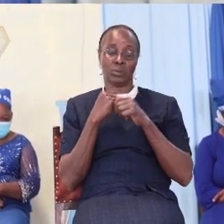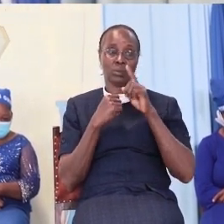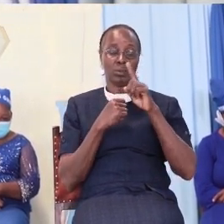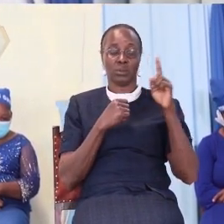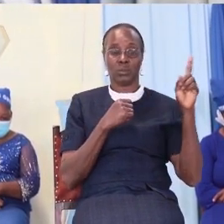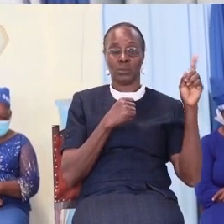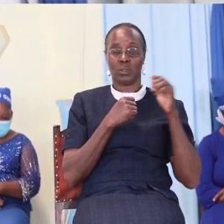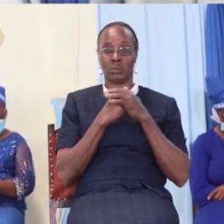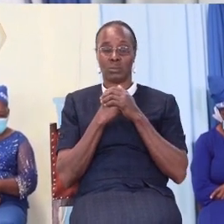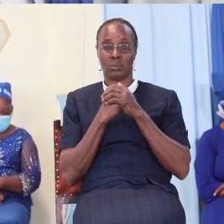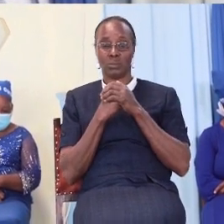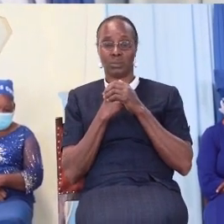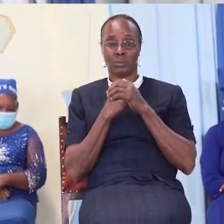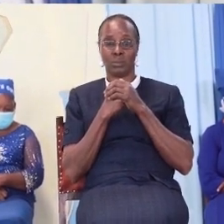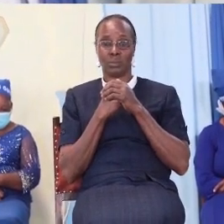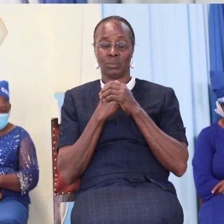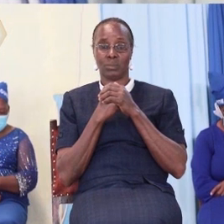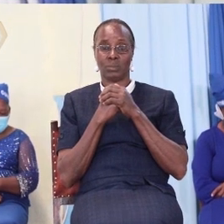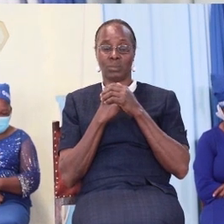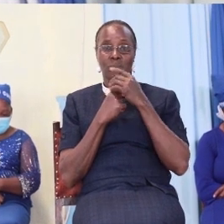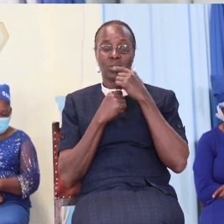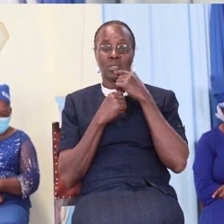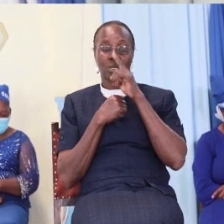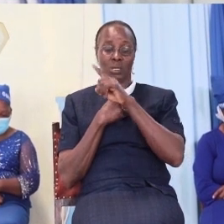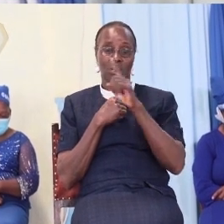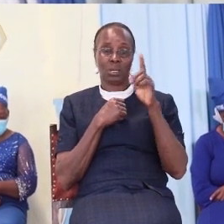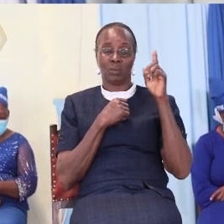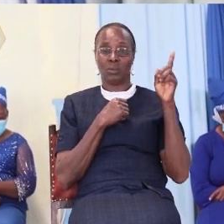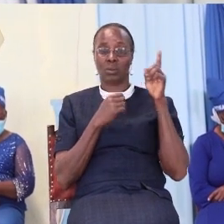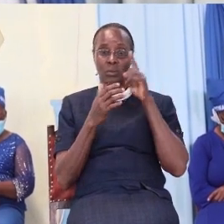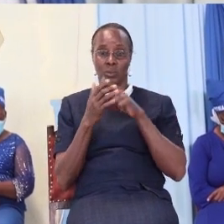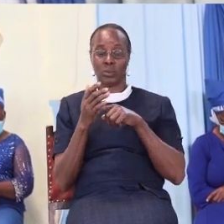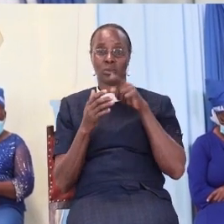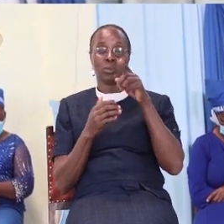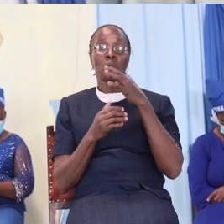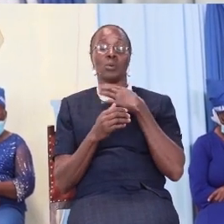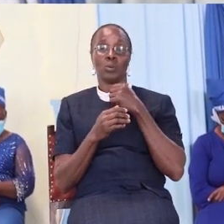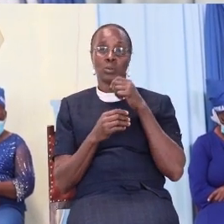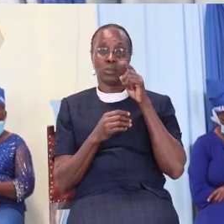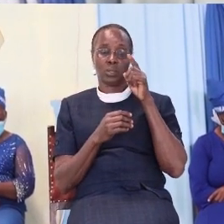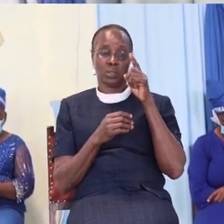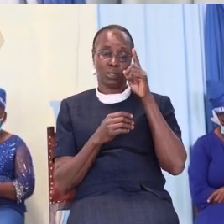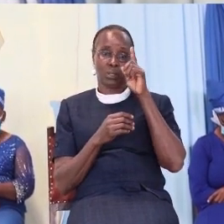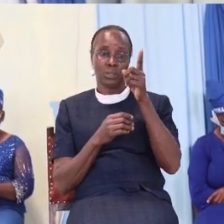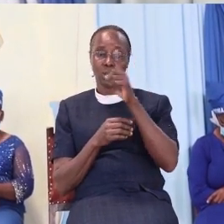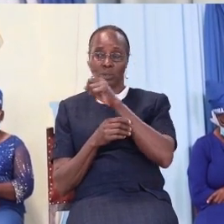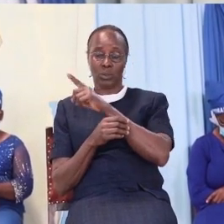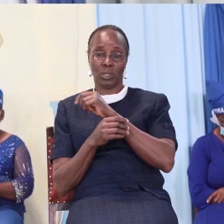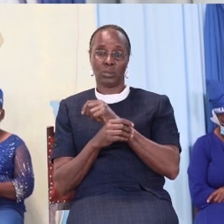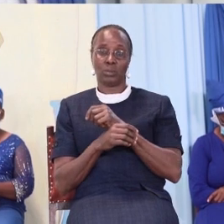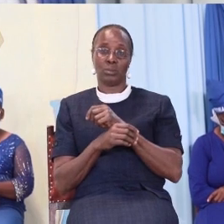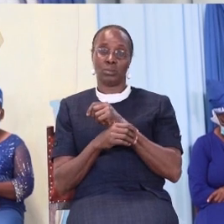according to your will and your purposes. And Father, we invite your Holy Spirit that he